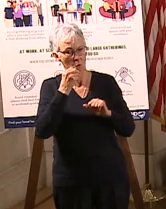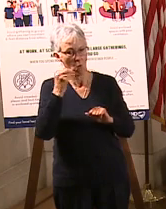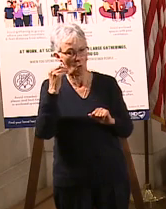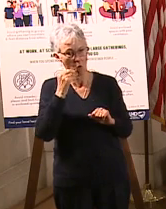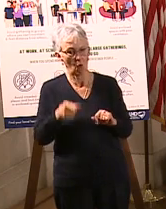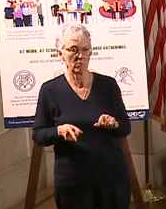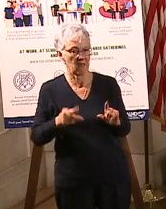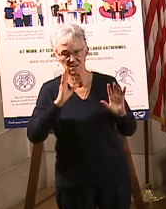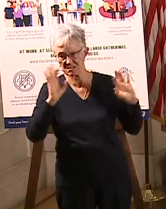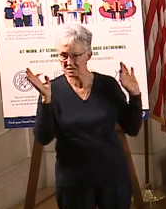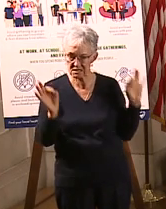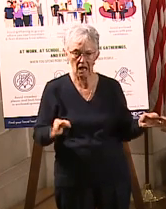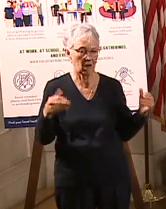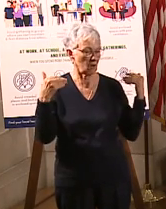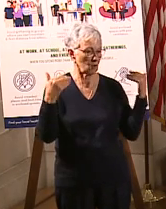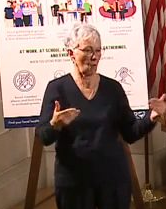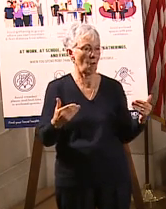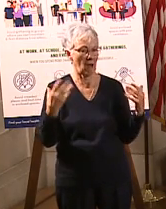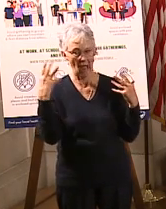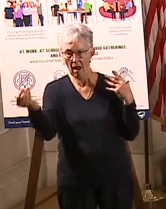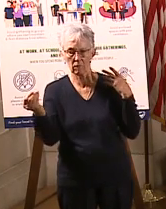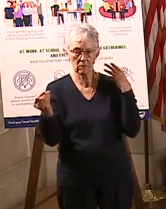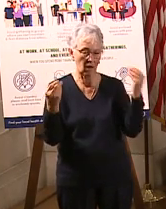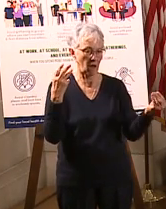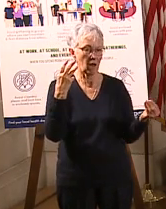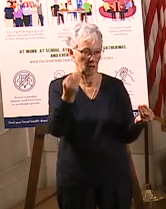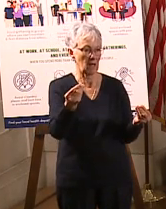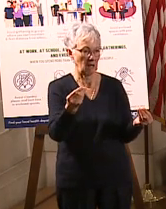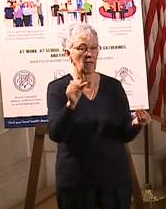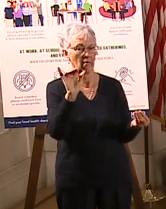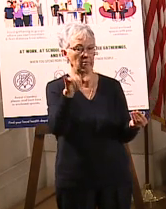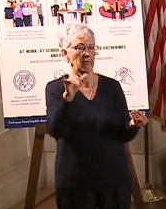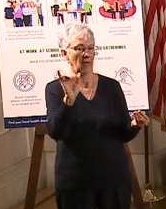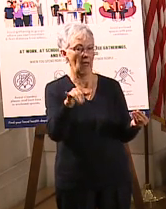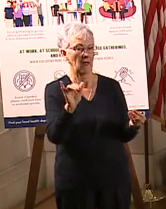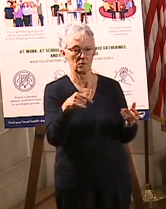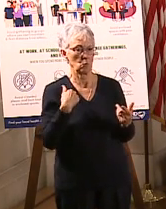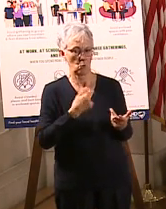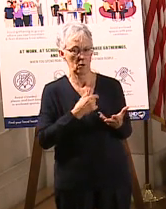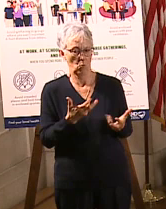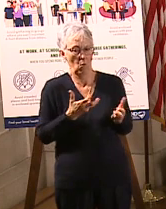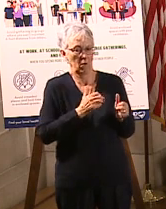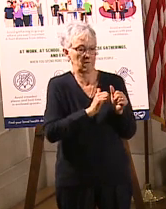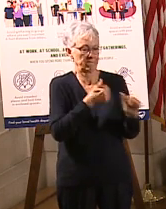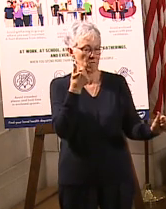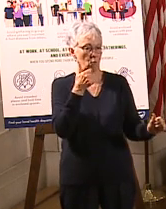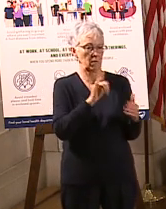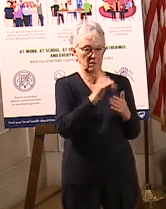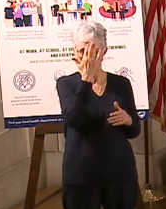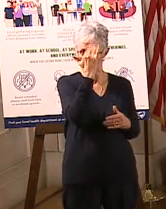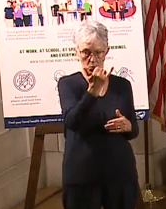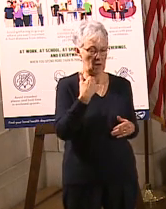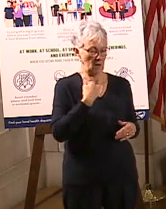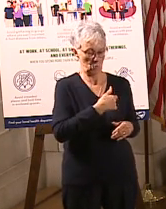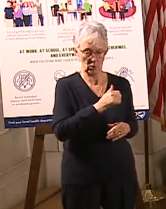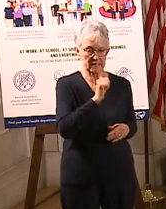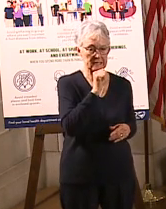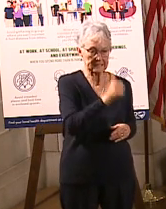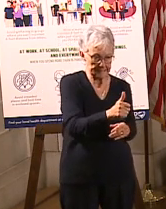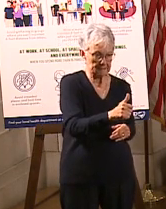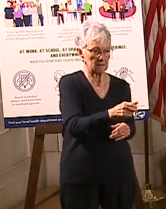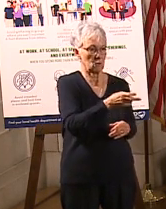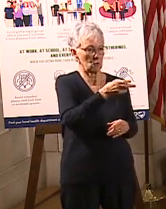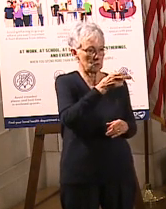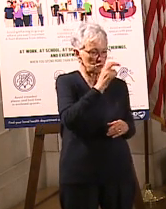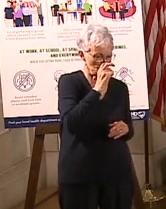of 2020, the potential for the public become fatigued if you have really strict shutdowns,